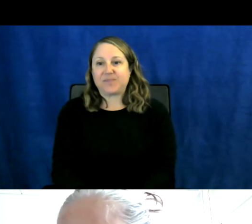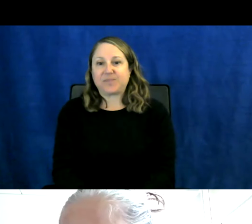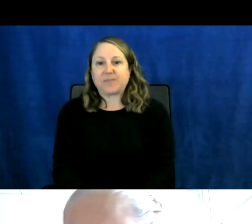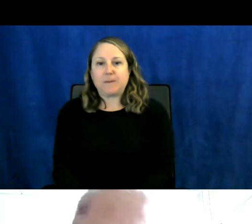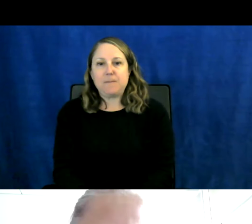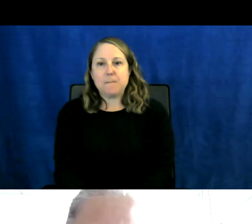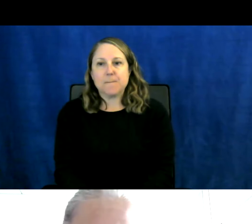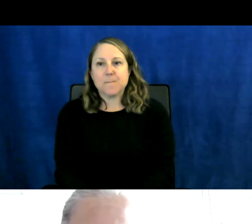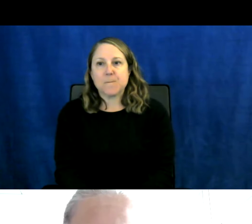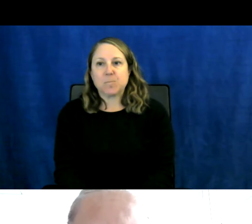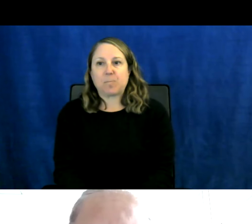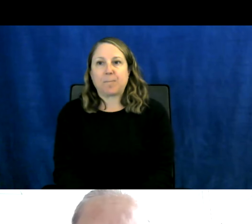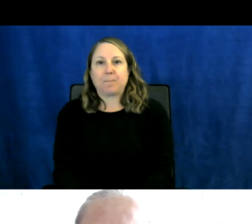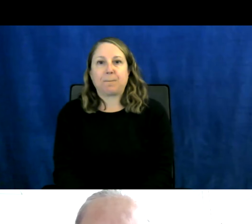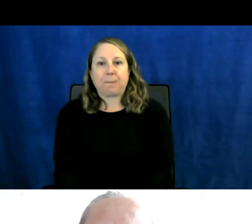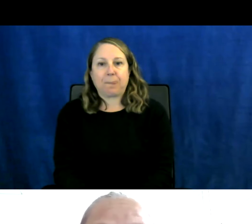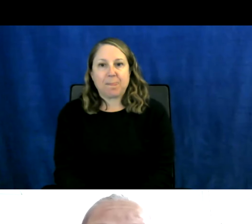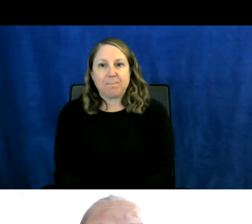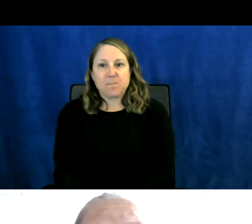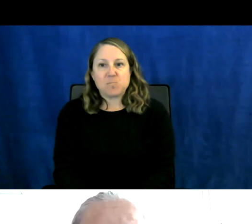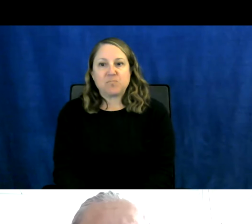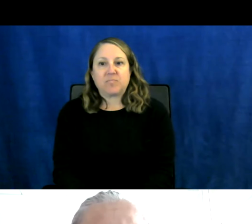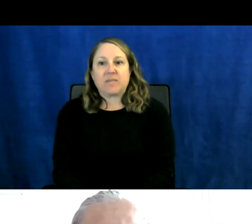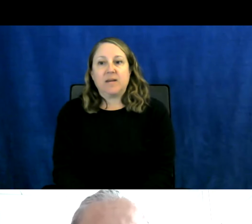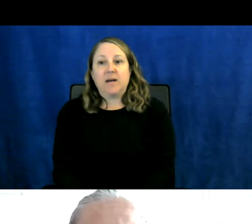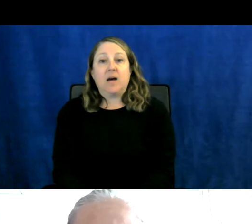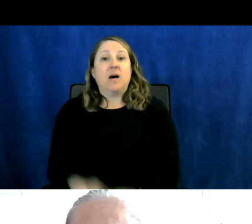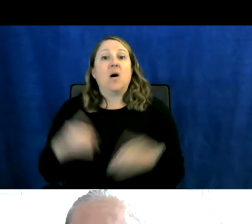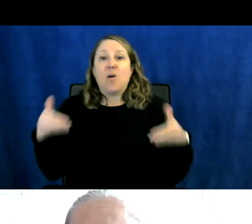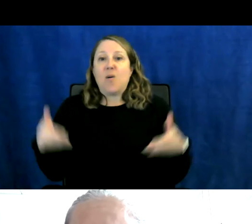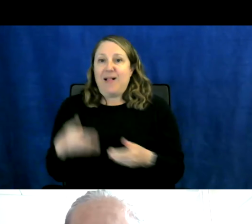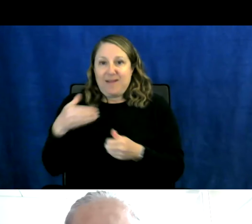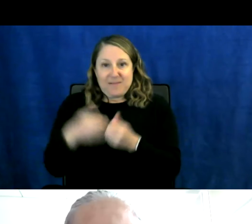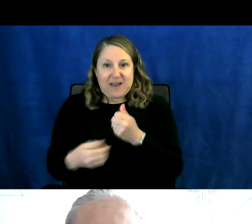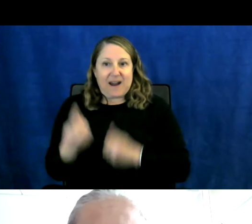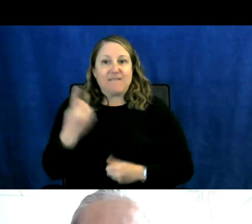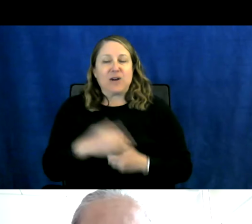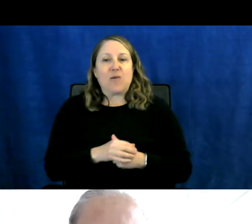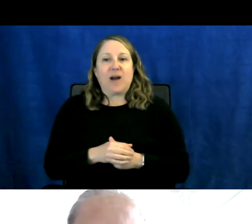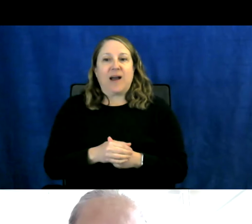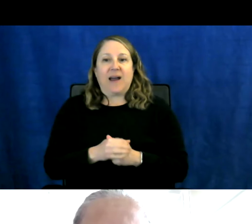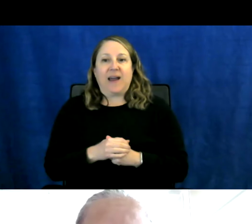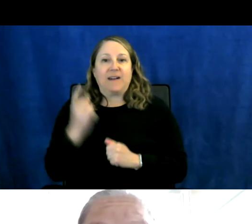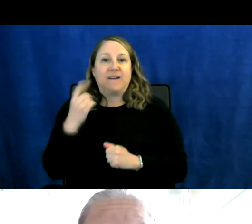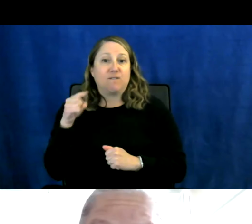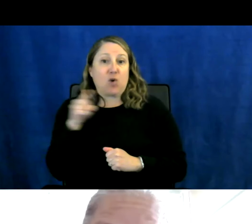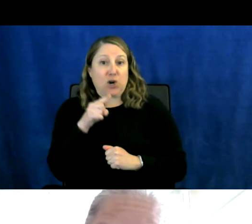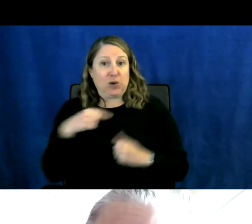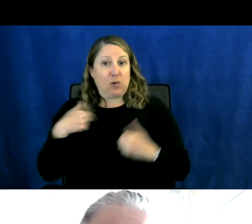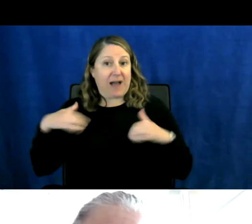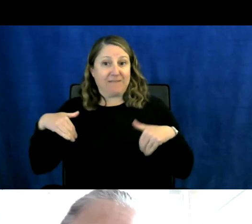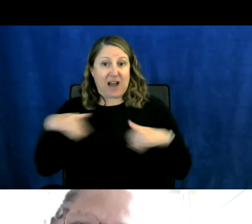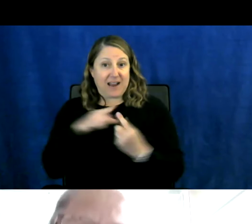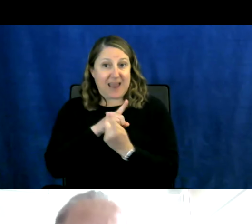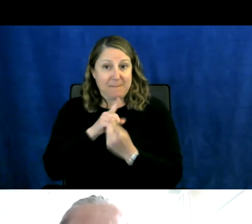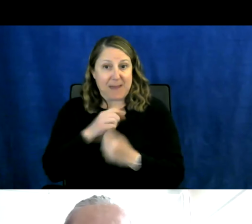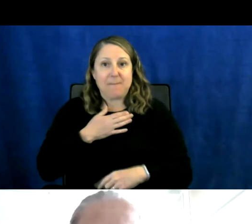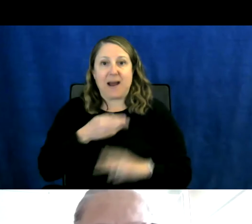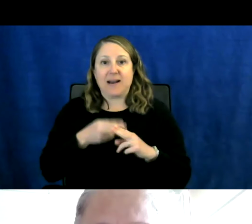Yes. Perfect. Okay, great. Welcome, everyone. For those who I have not met yet, my name is